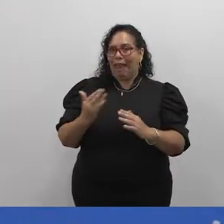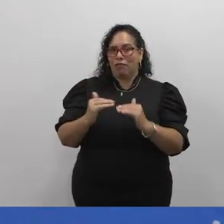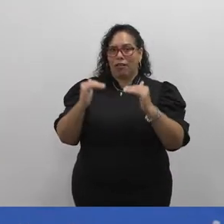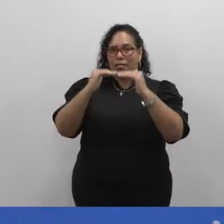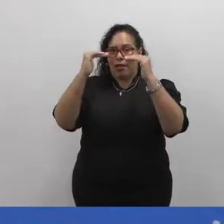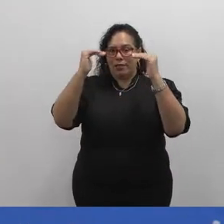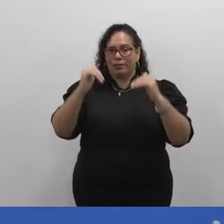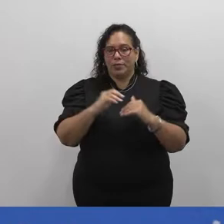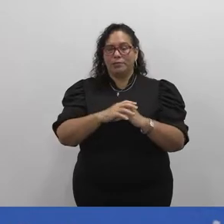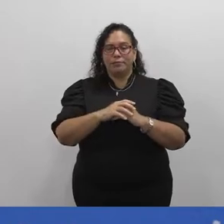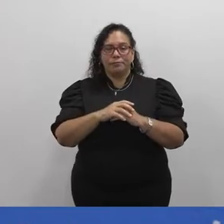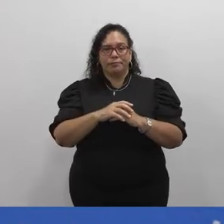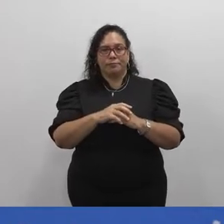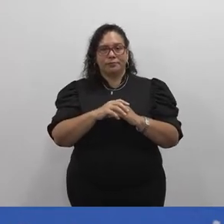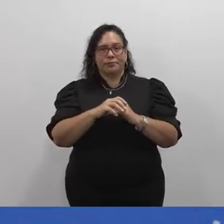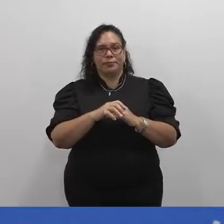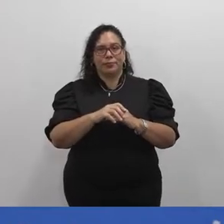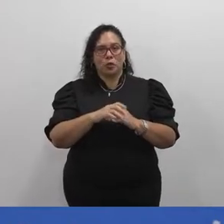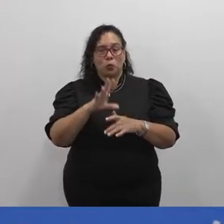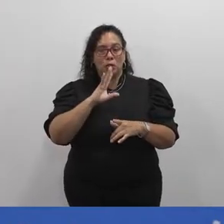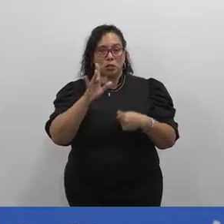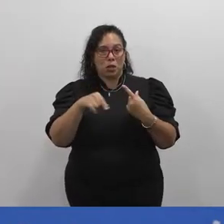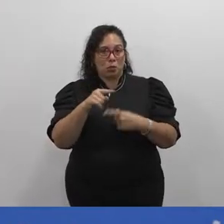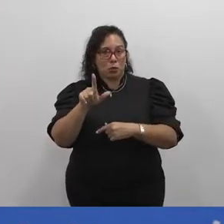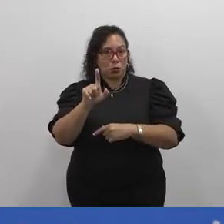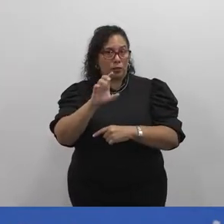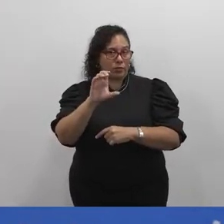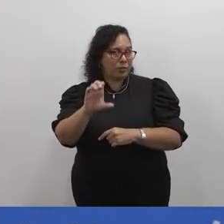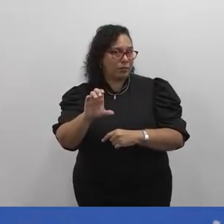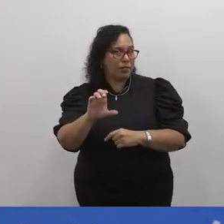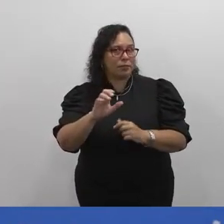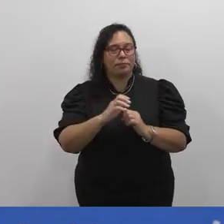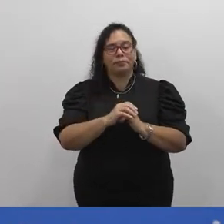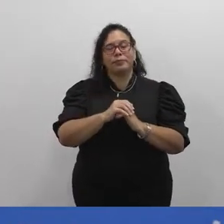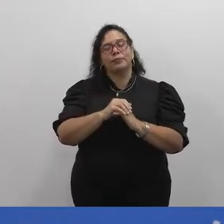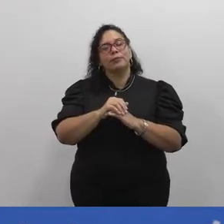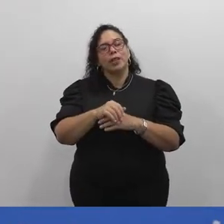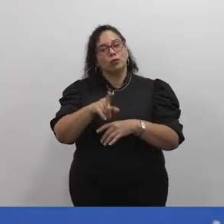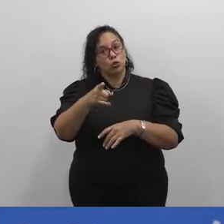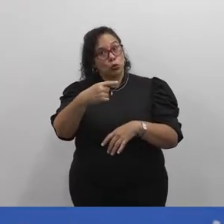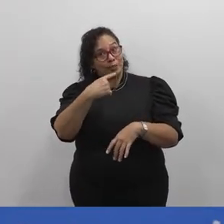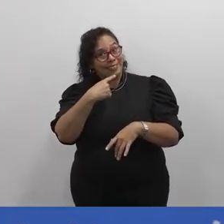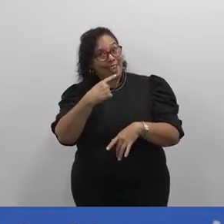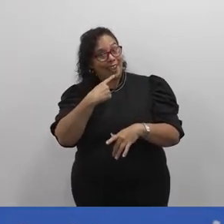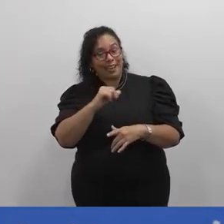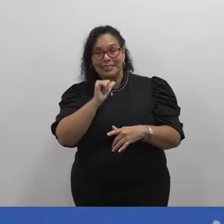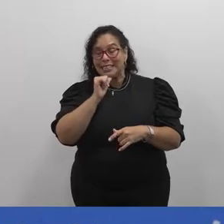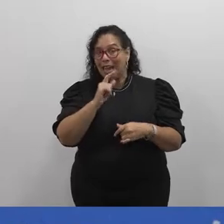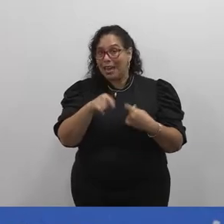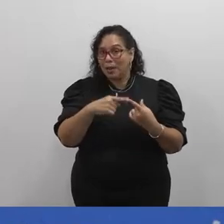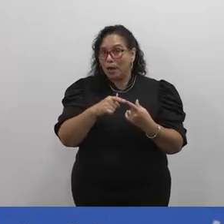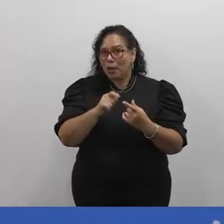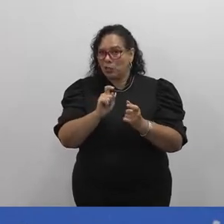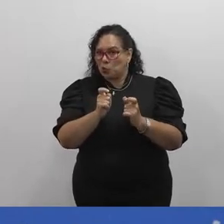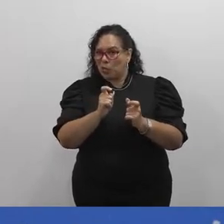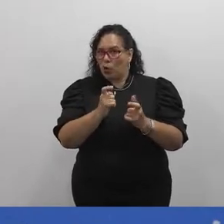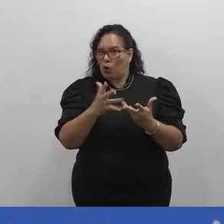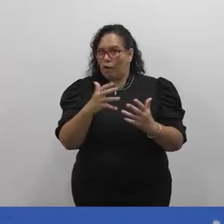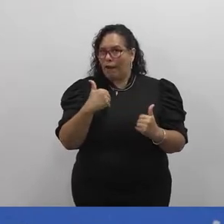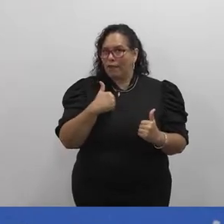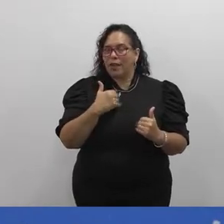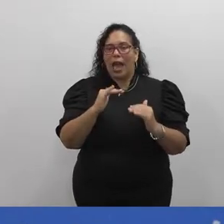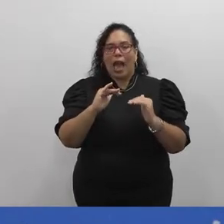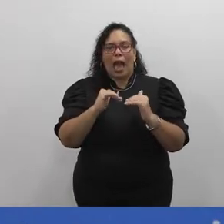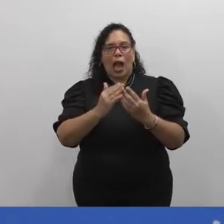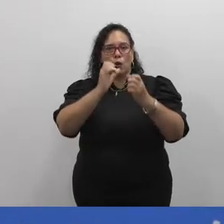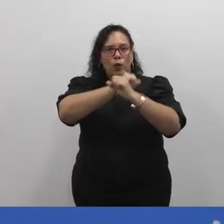understanding that diverse population, and when we talk about 21st century learning, as you said, this isn't about tweaking what we have. It is how do we